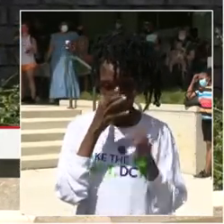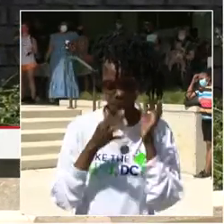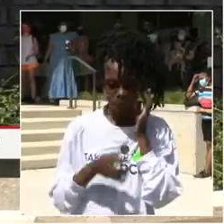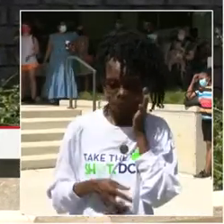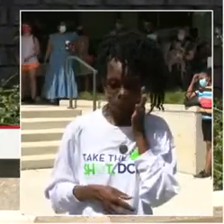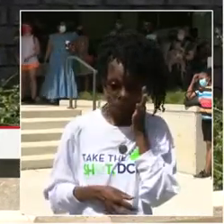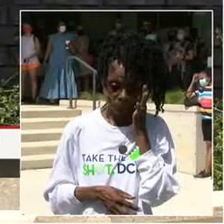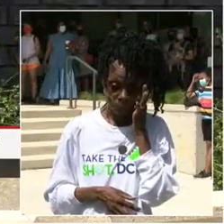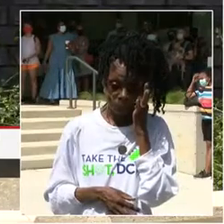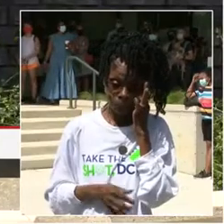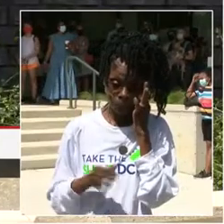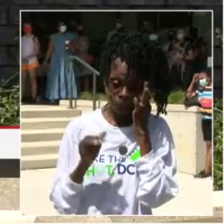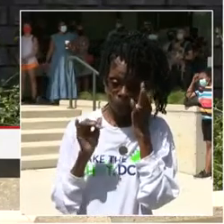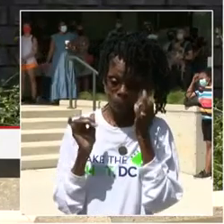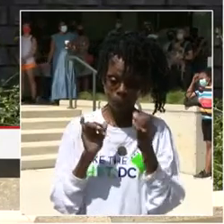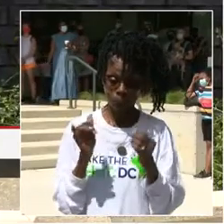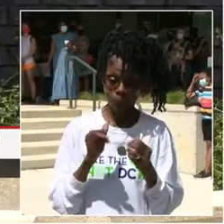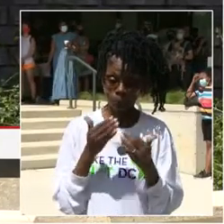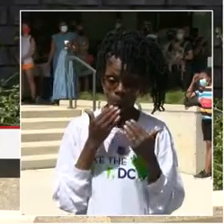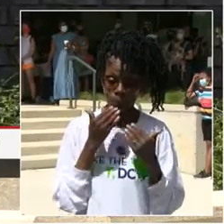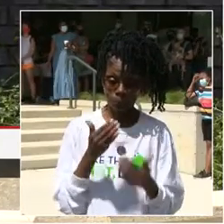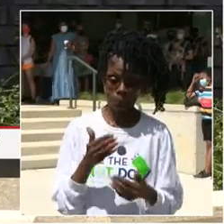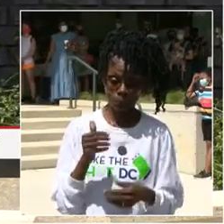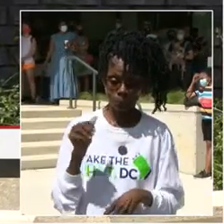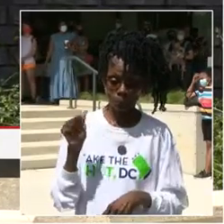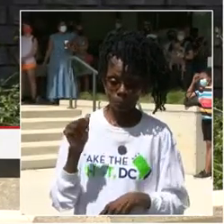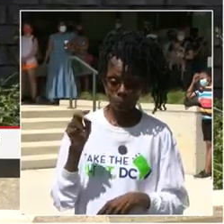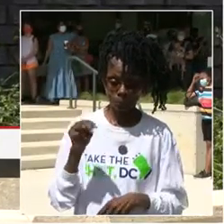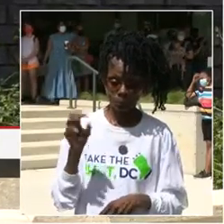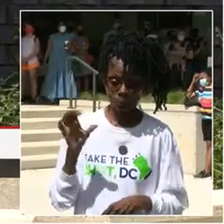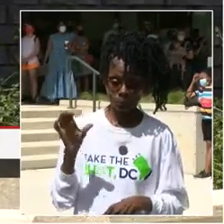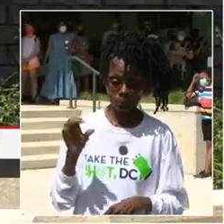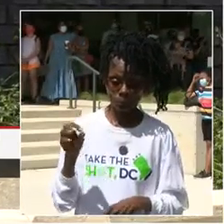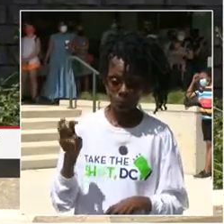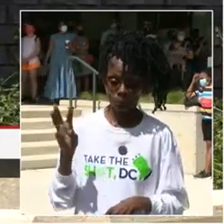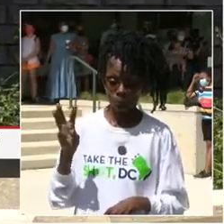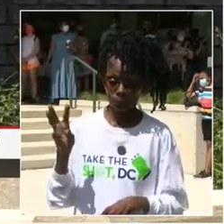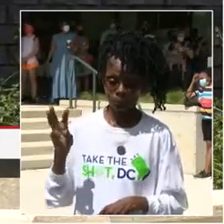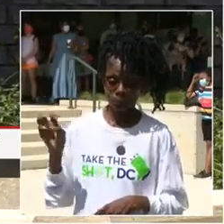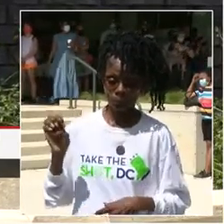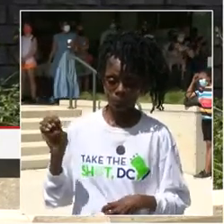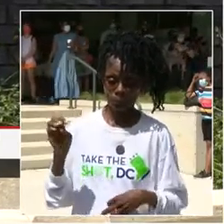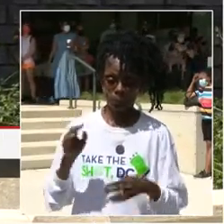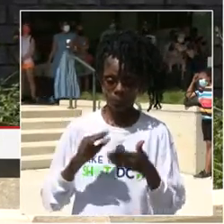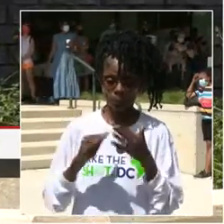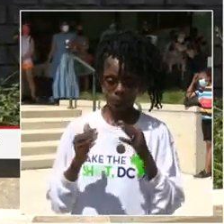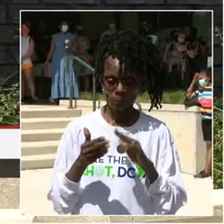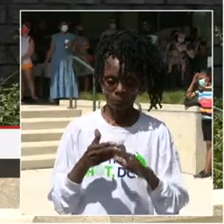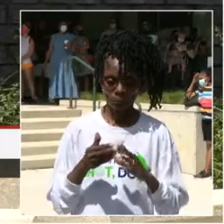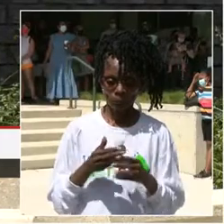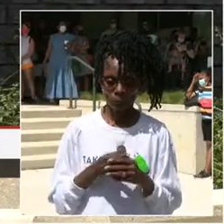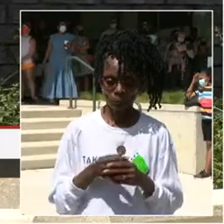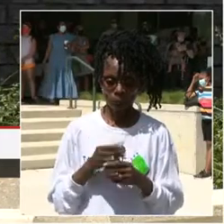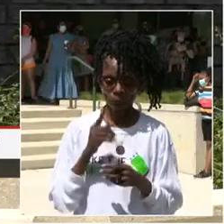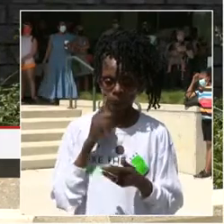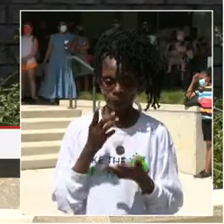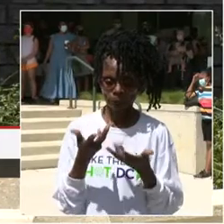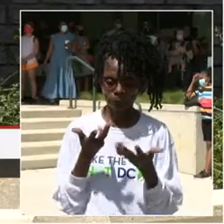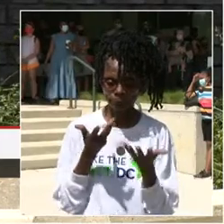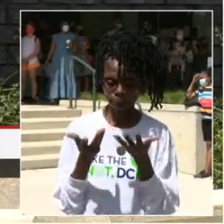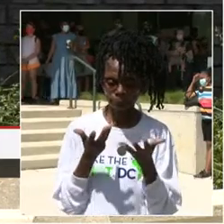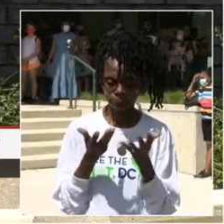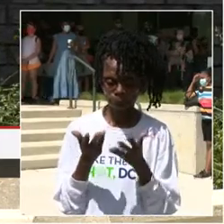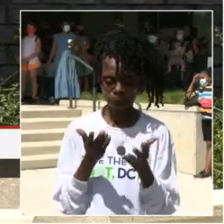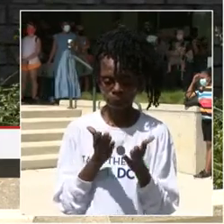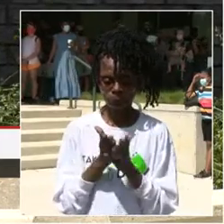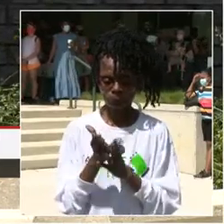I also want to thank the ANC 6E and the community for working with us throughout this project. Special thanks also